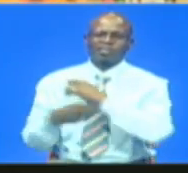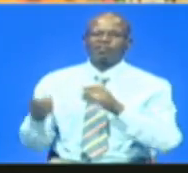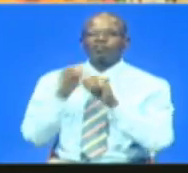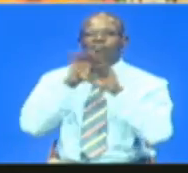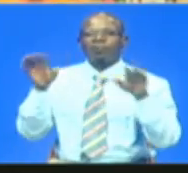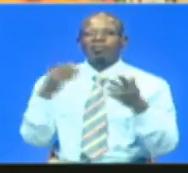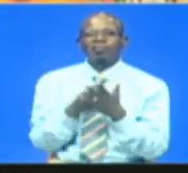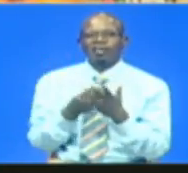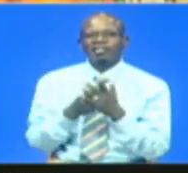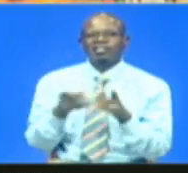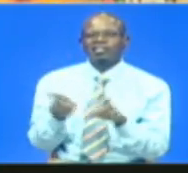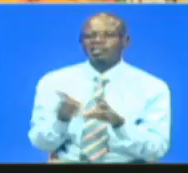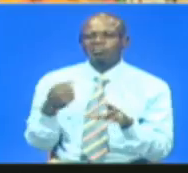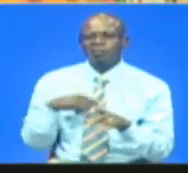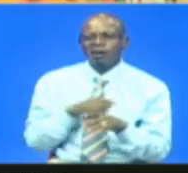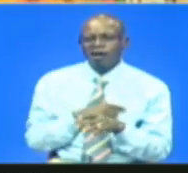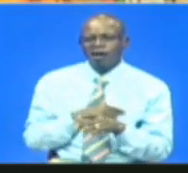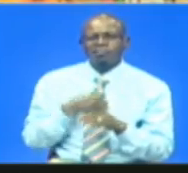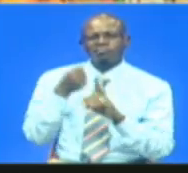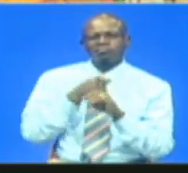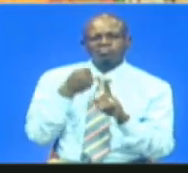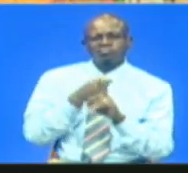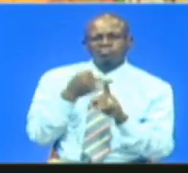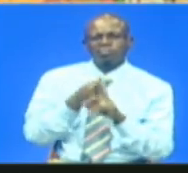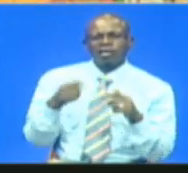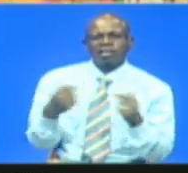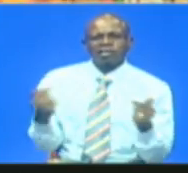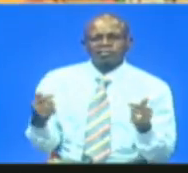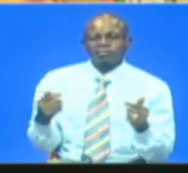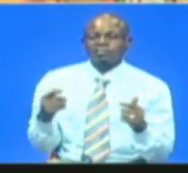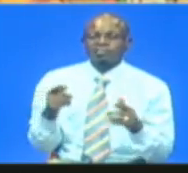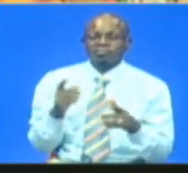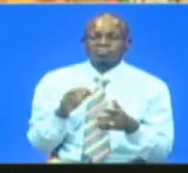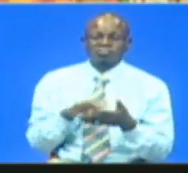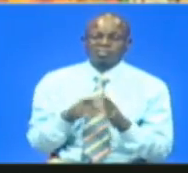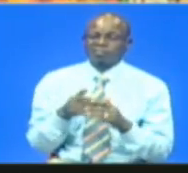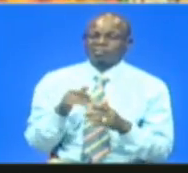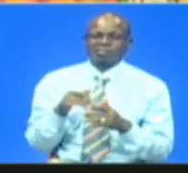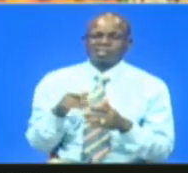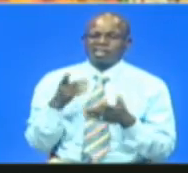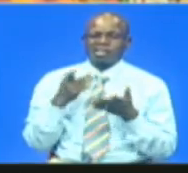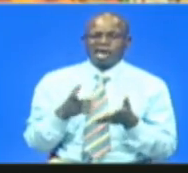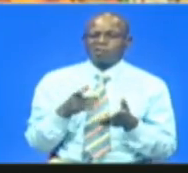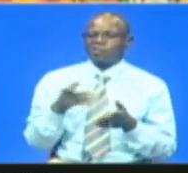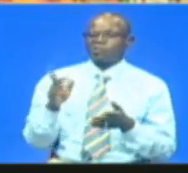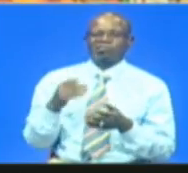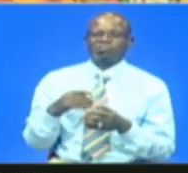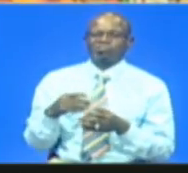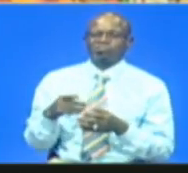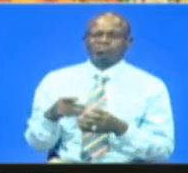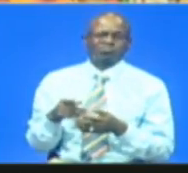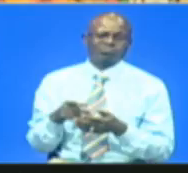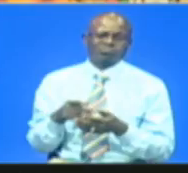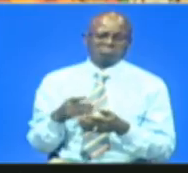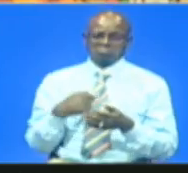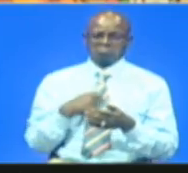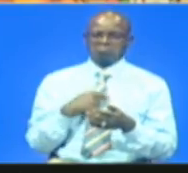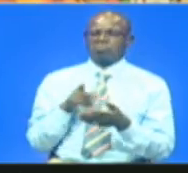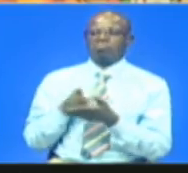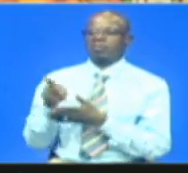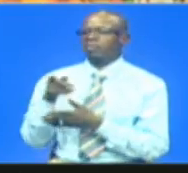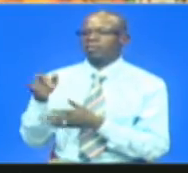I was struggling against when I was in government and I've continued to speak about since I left government have continued. And it is